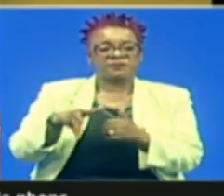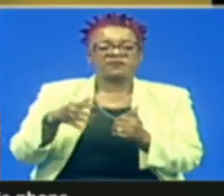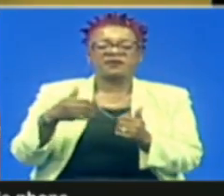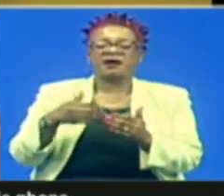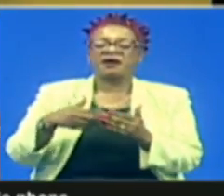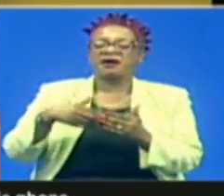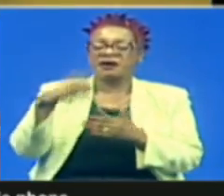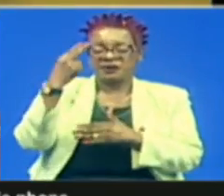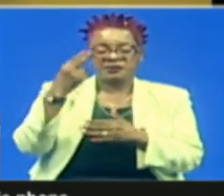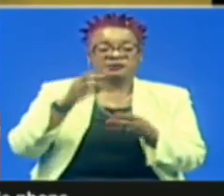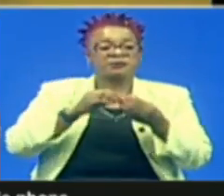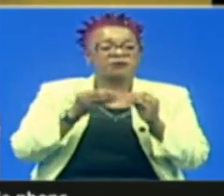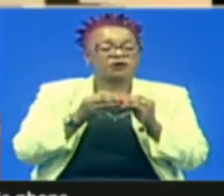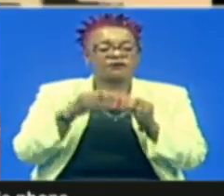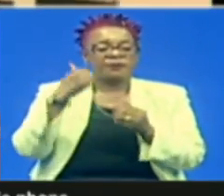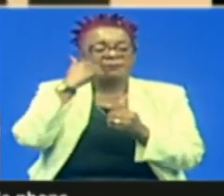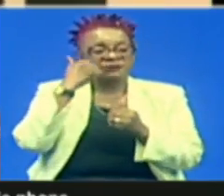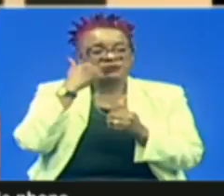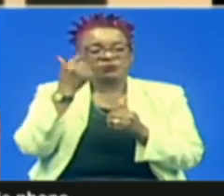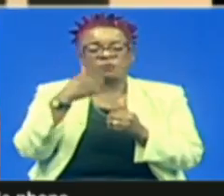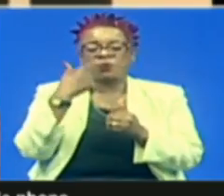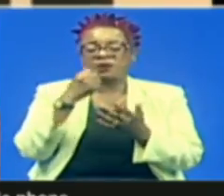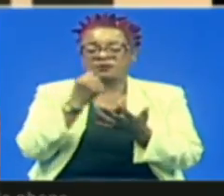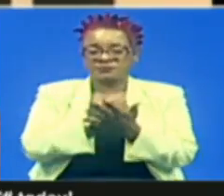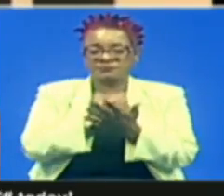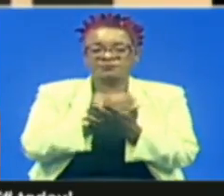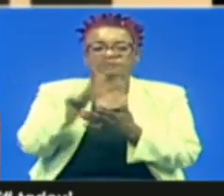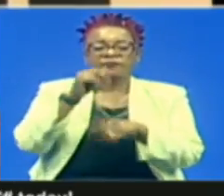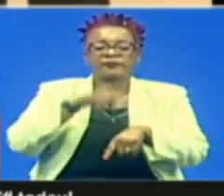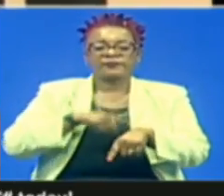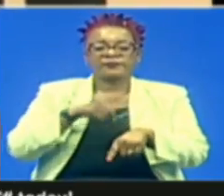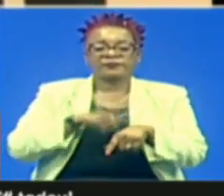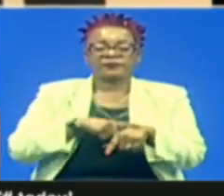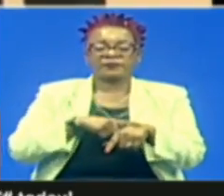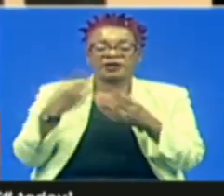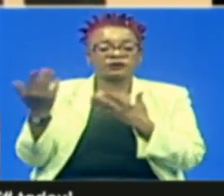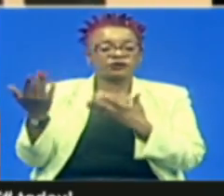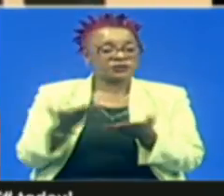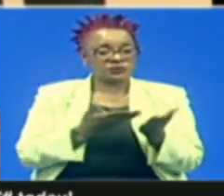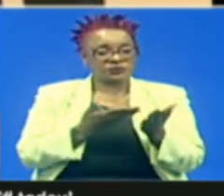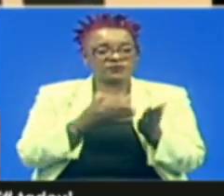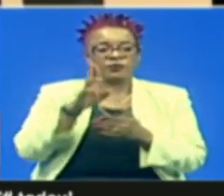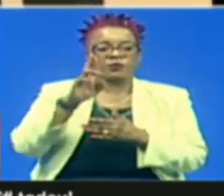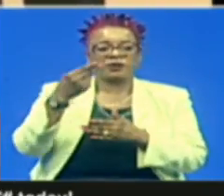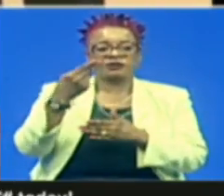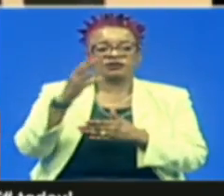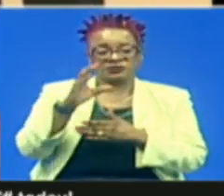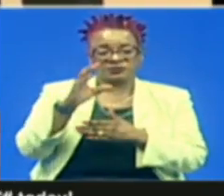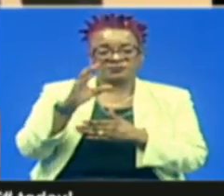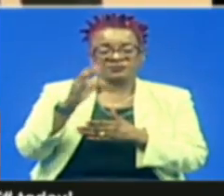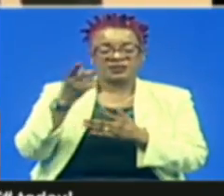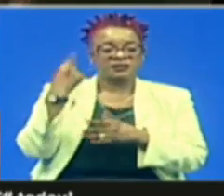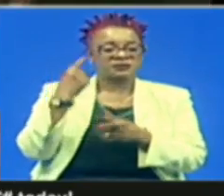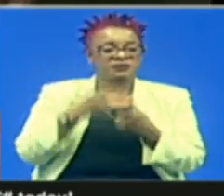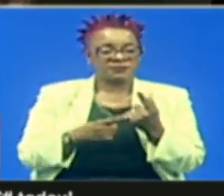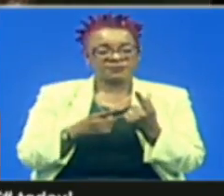of patients that was registered since the introduction of universal health coverage in the county last year.